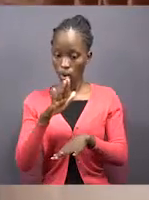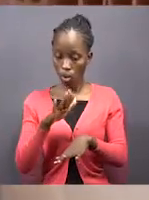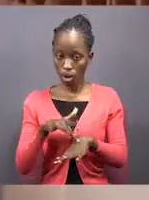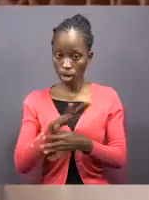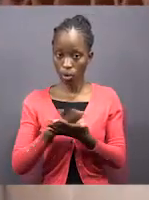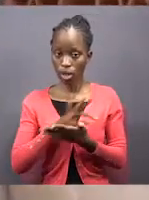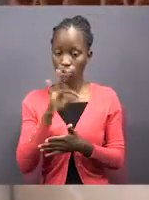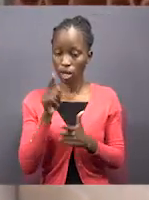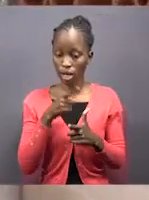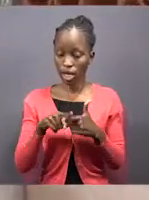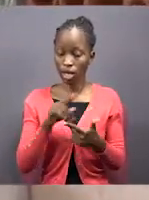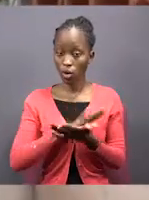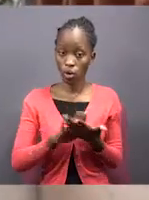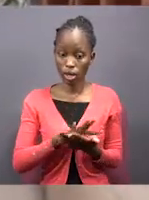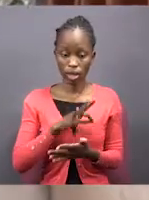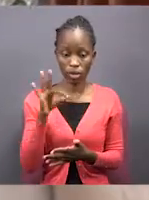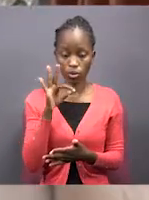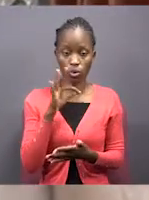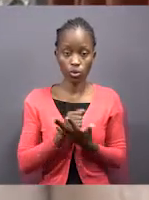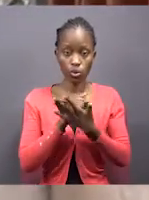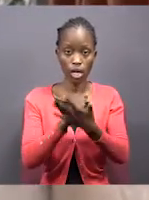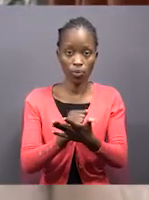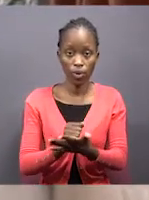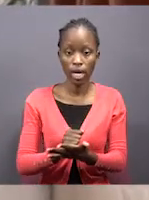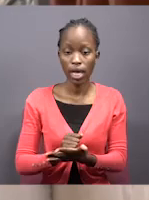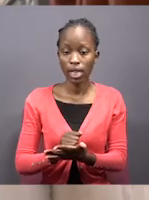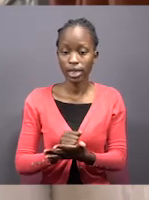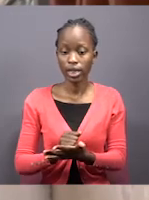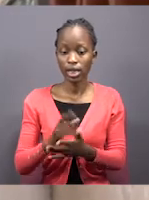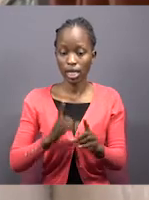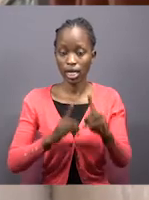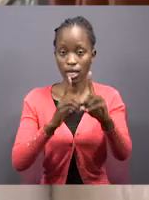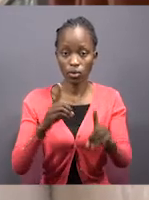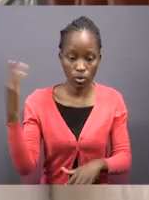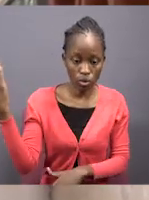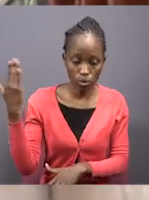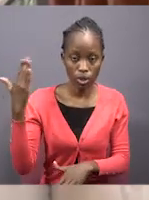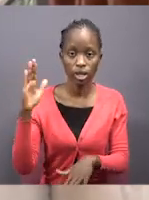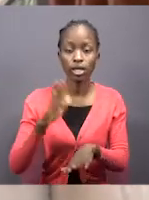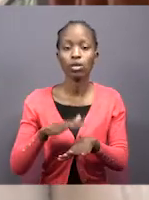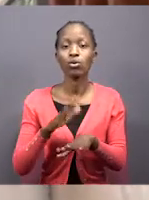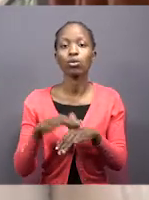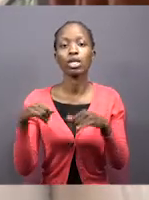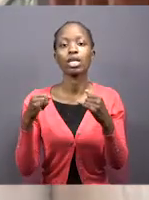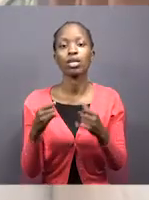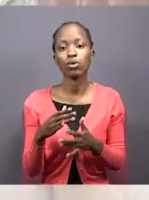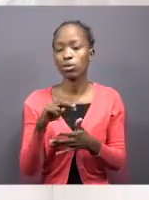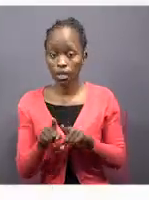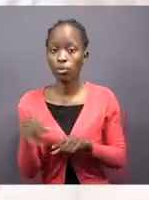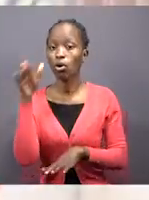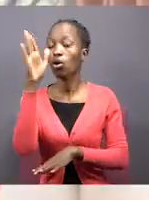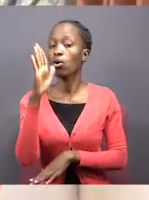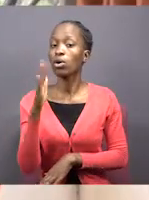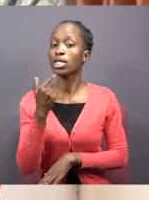to help them to preach the good news. Do you know those good news? That is the good news of